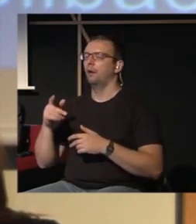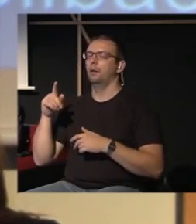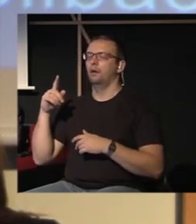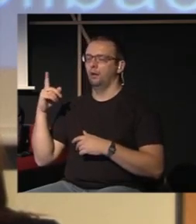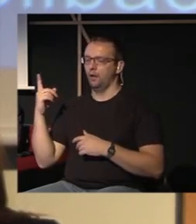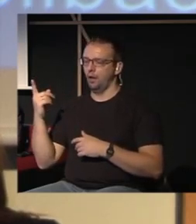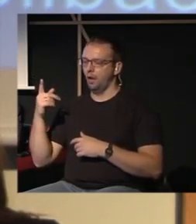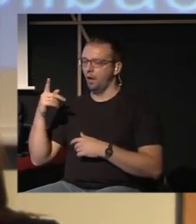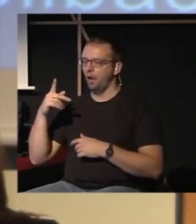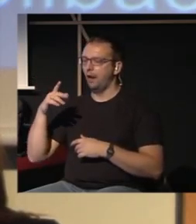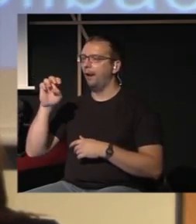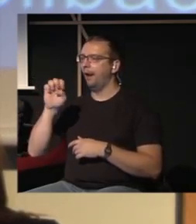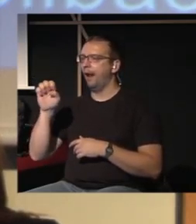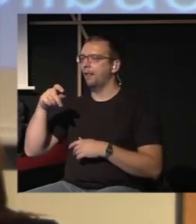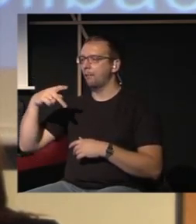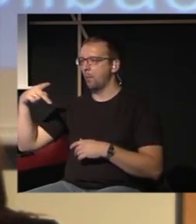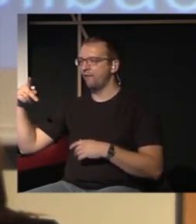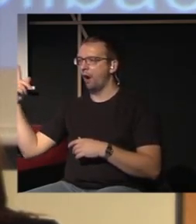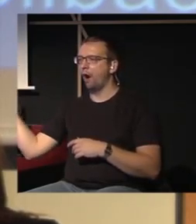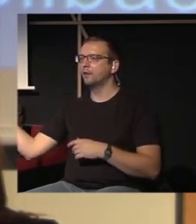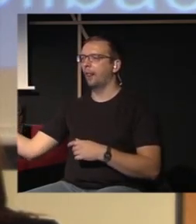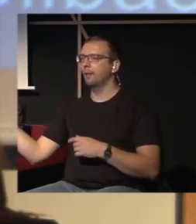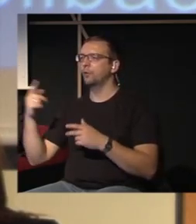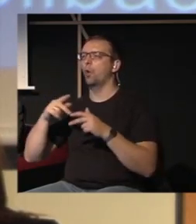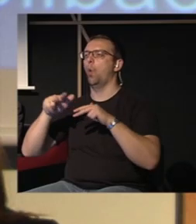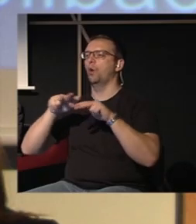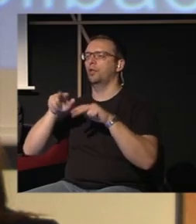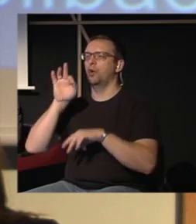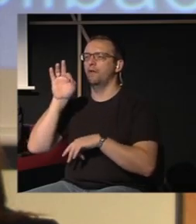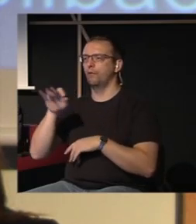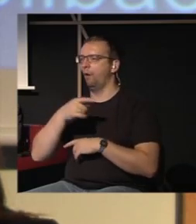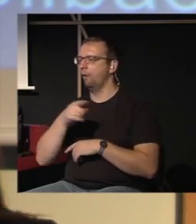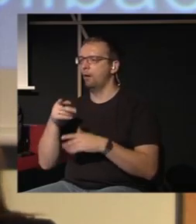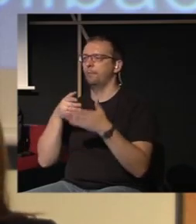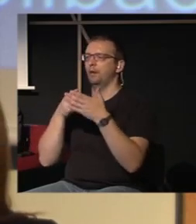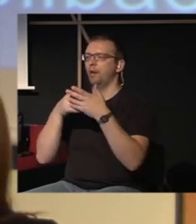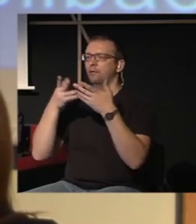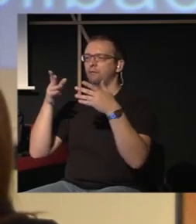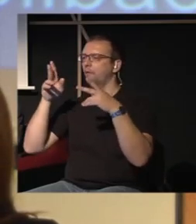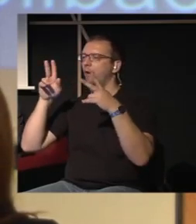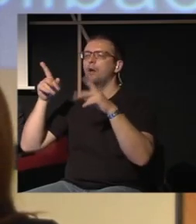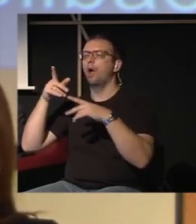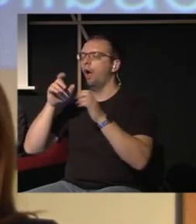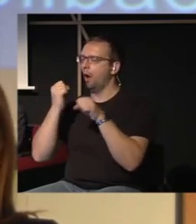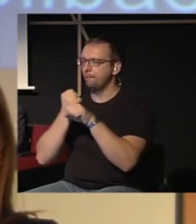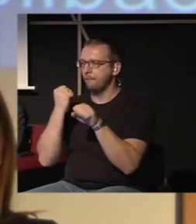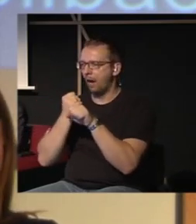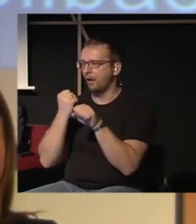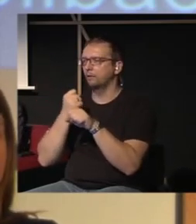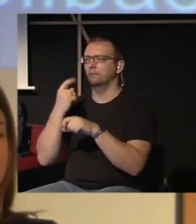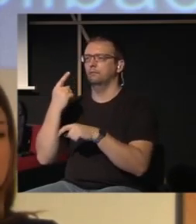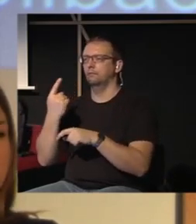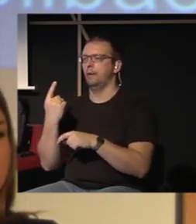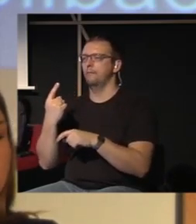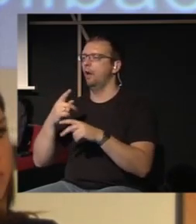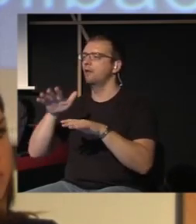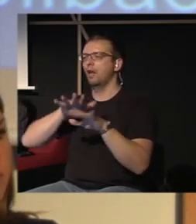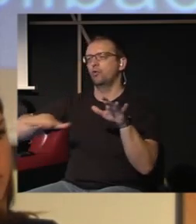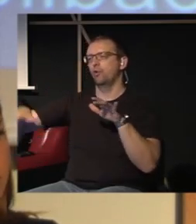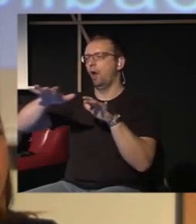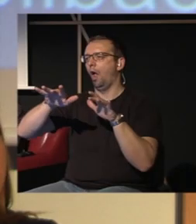lot of experience on the national level of how we can promote the disability access officer role.